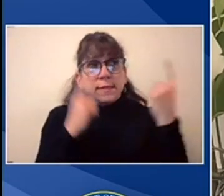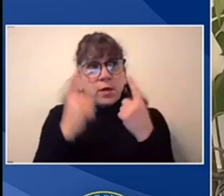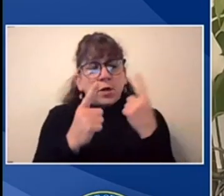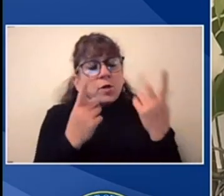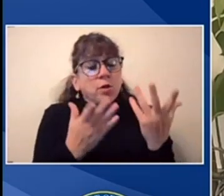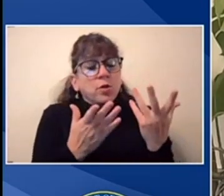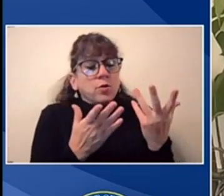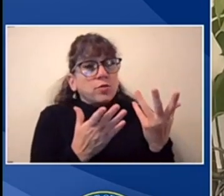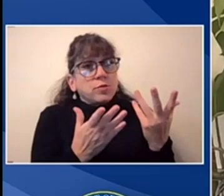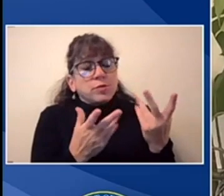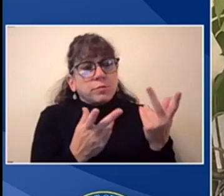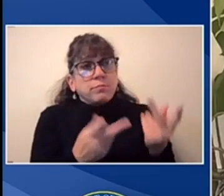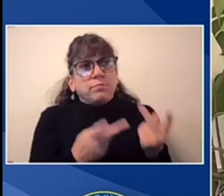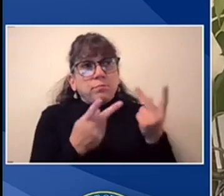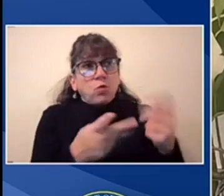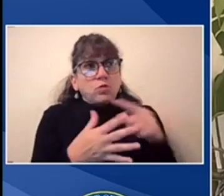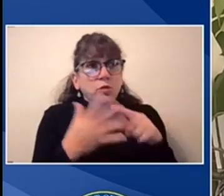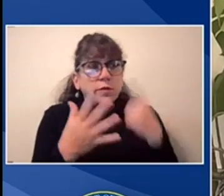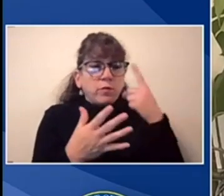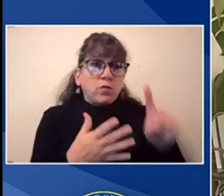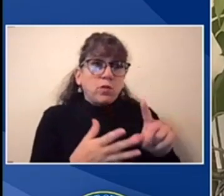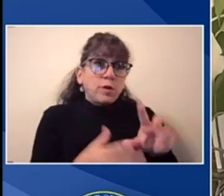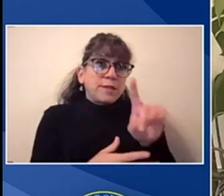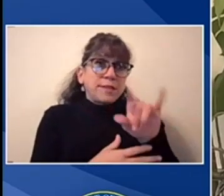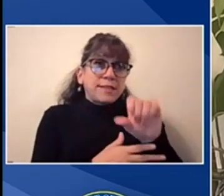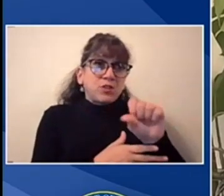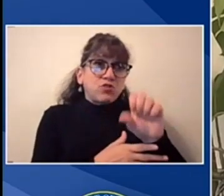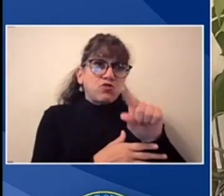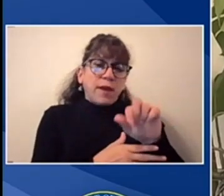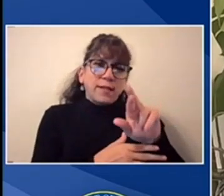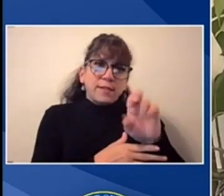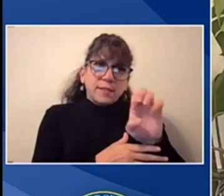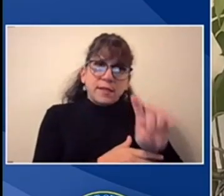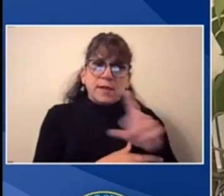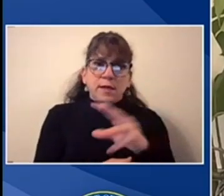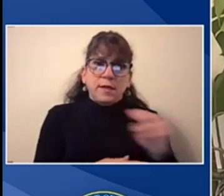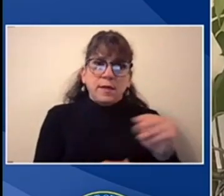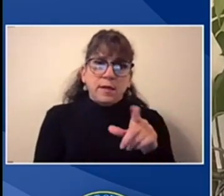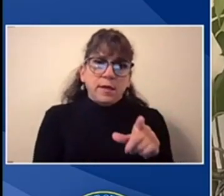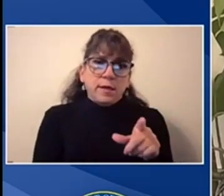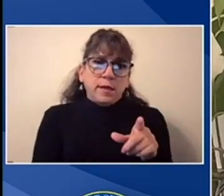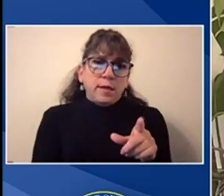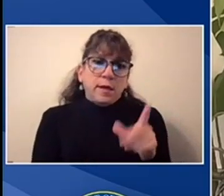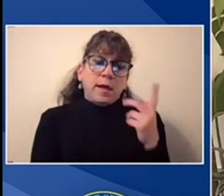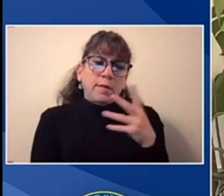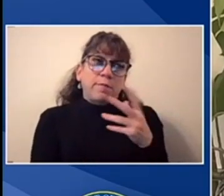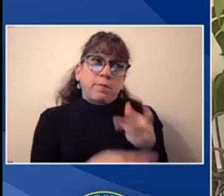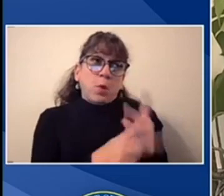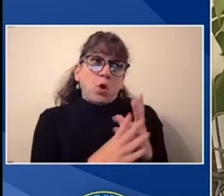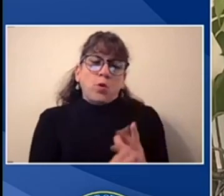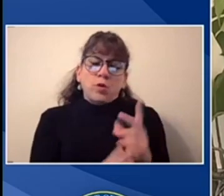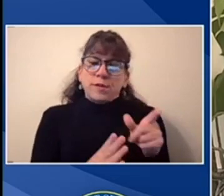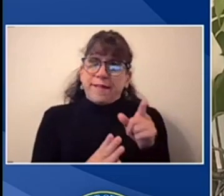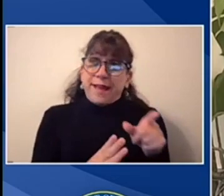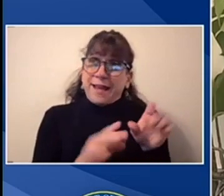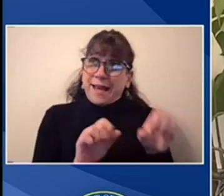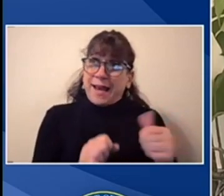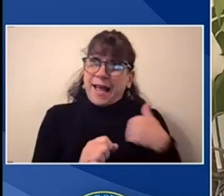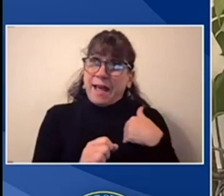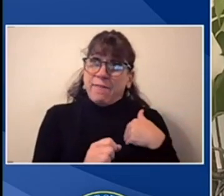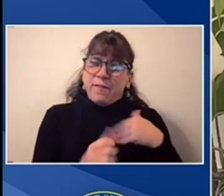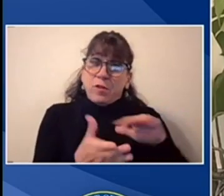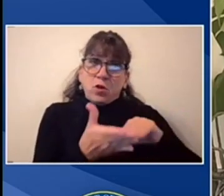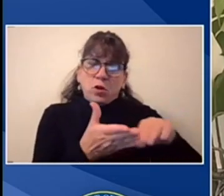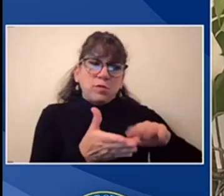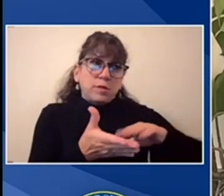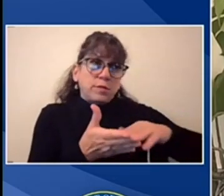defaulted borrowers in particular. As I noted during the first session, many borrowers in distress can already have their loans be discharged under the